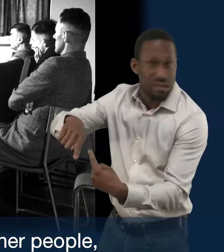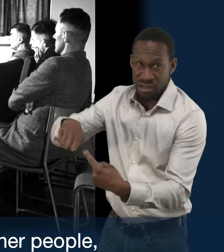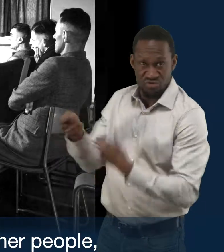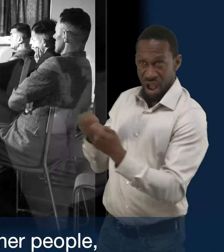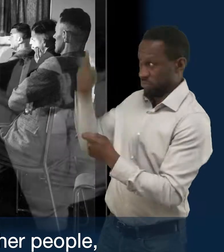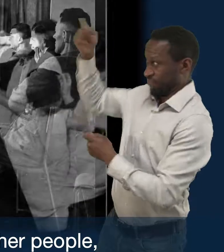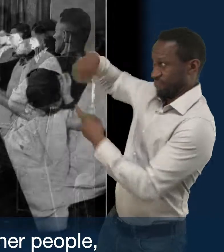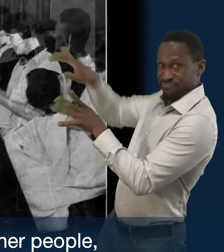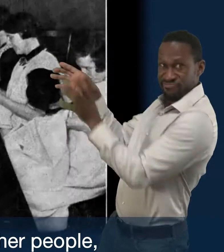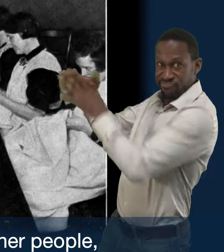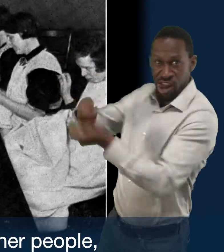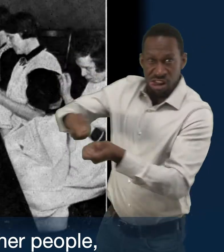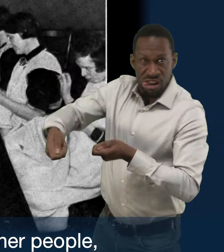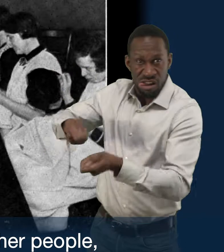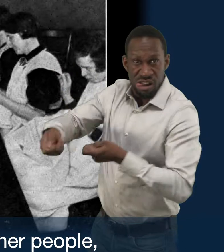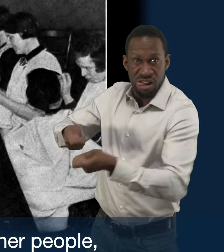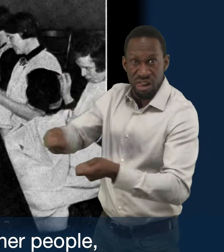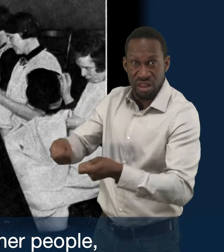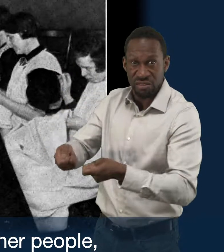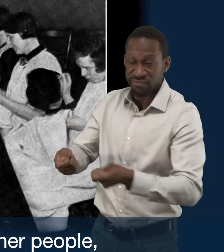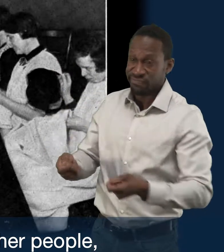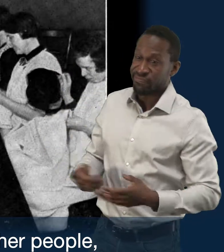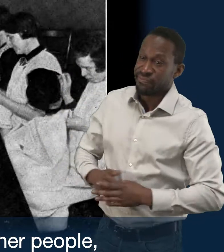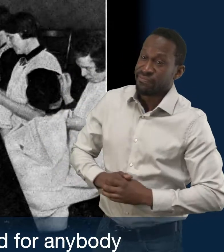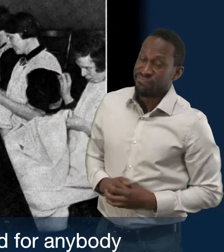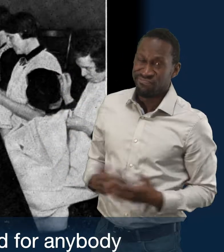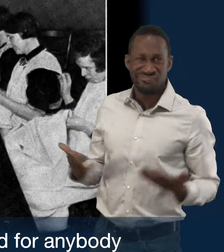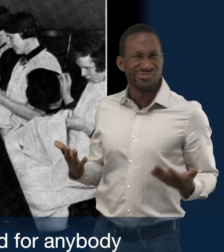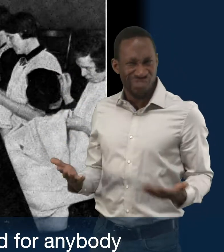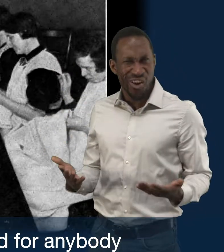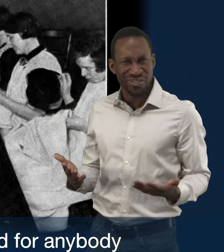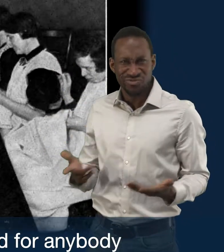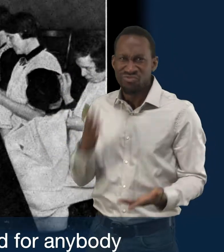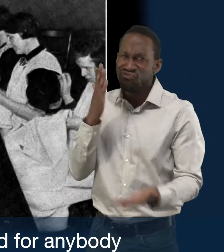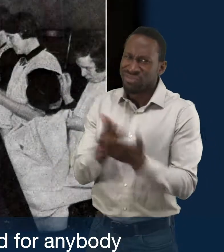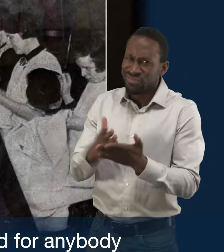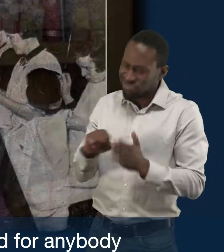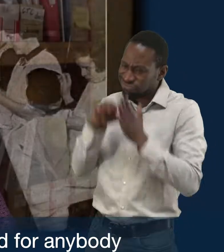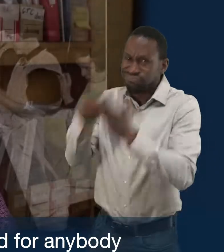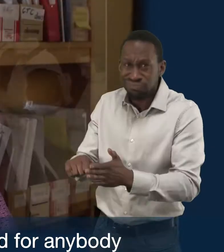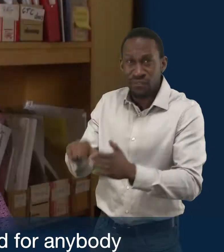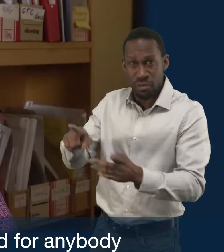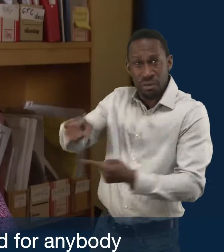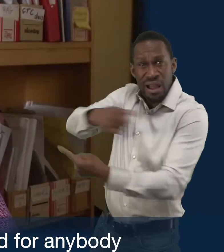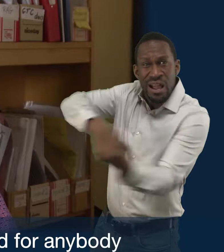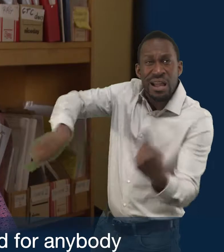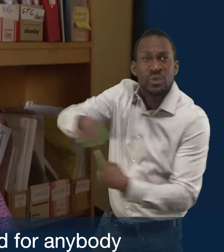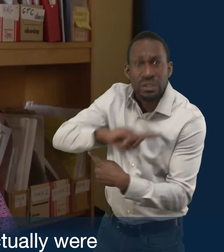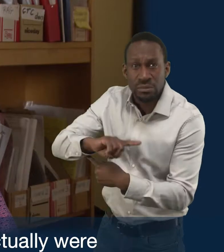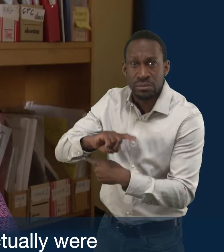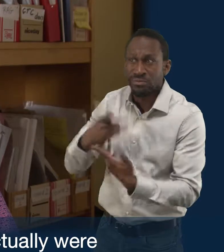and it was all run by other people, not by them. So it was really, really hard for anybody to have a